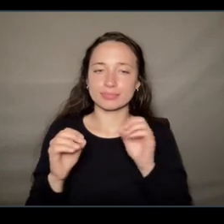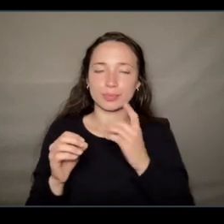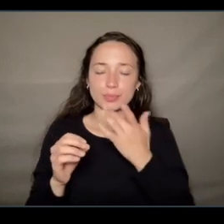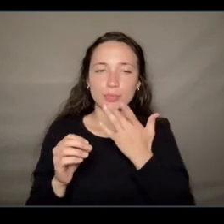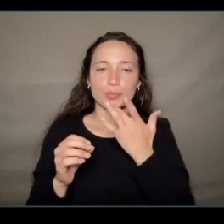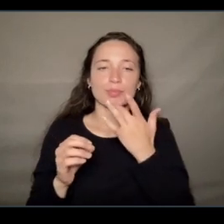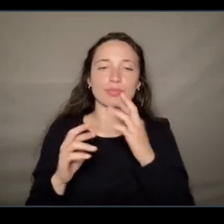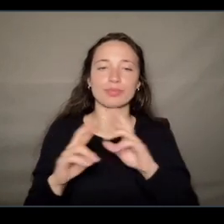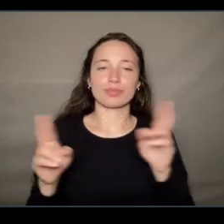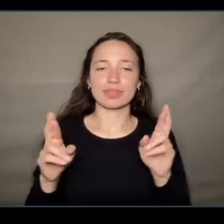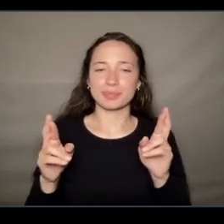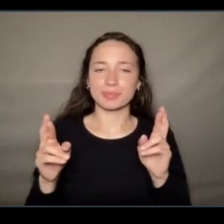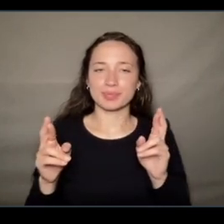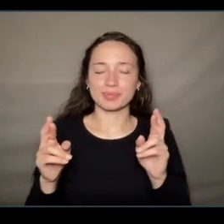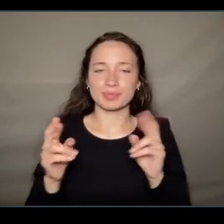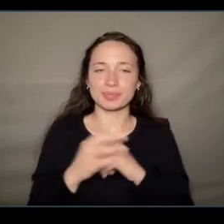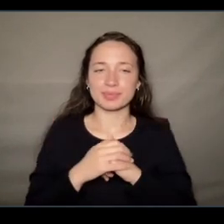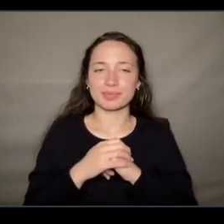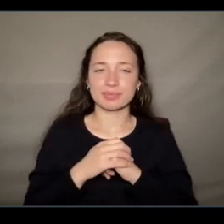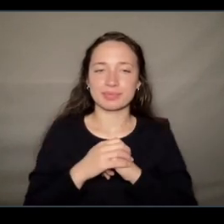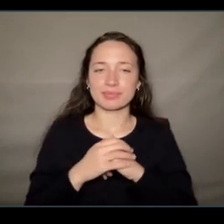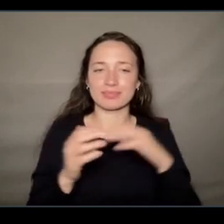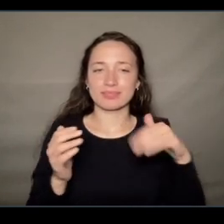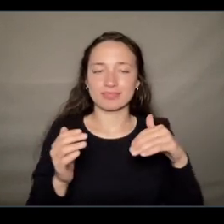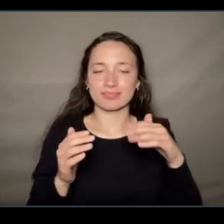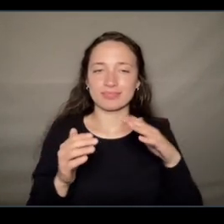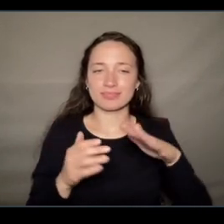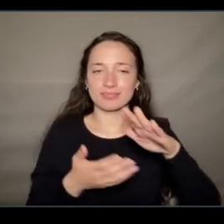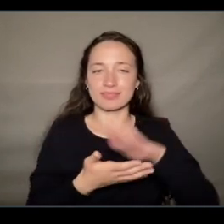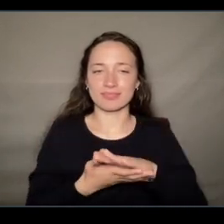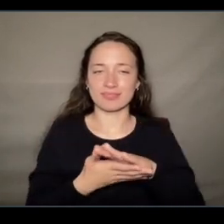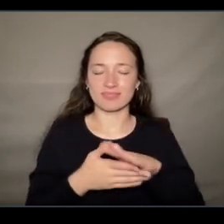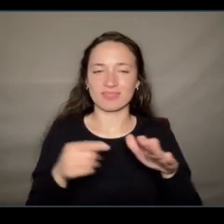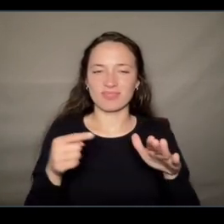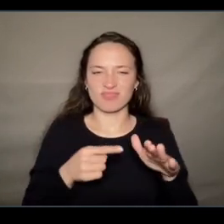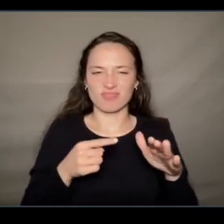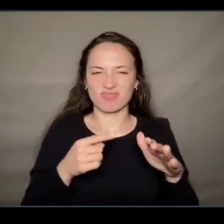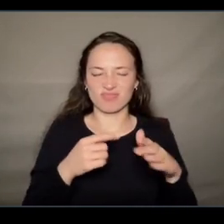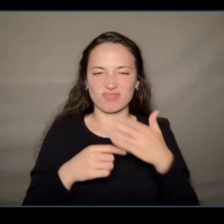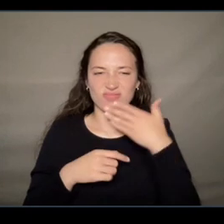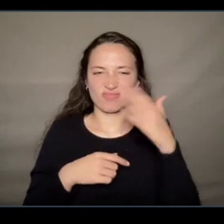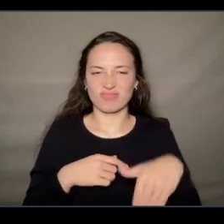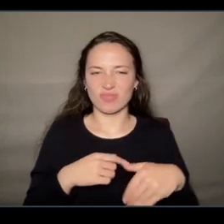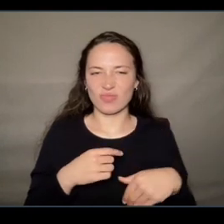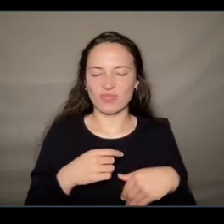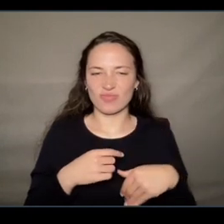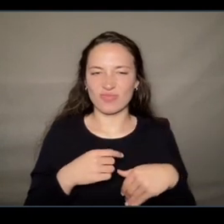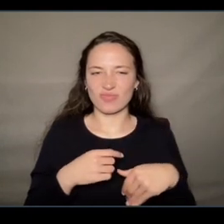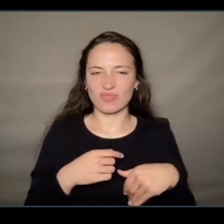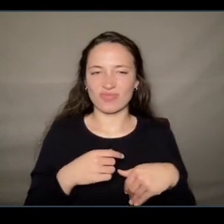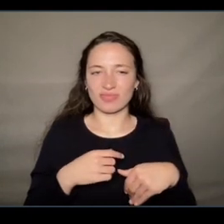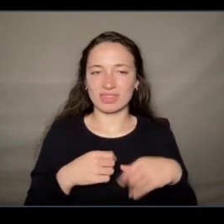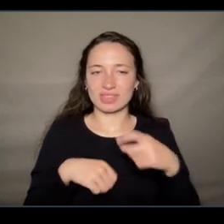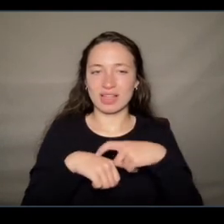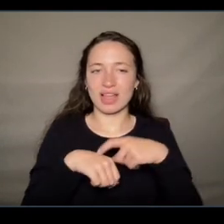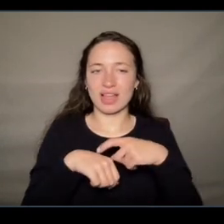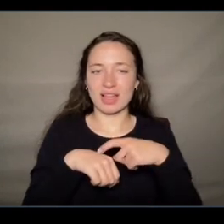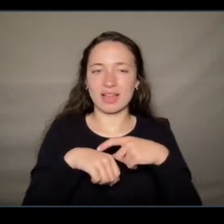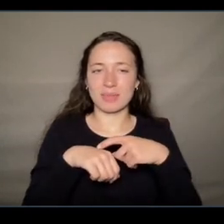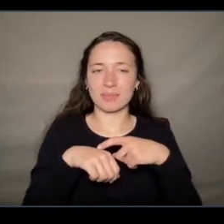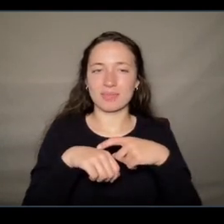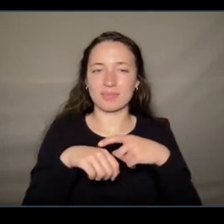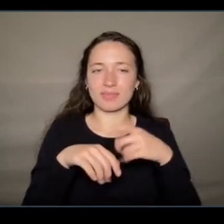no end to ripening. Not yet underfoot, the rotten ones, the